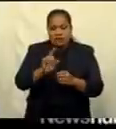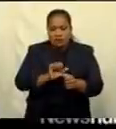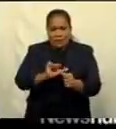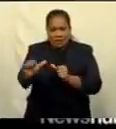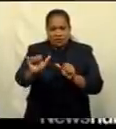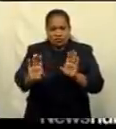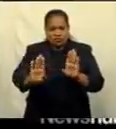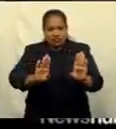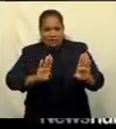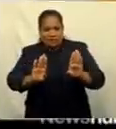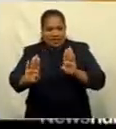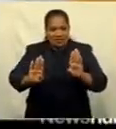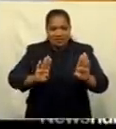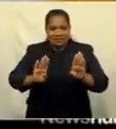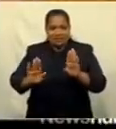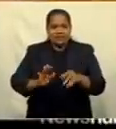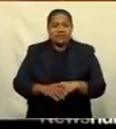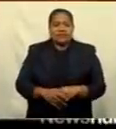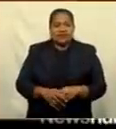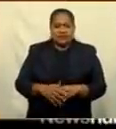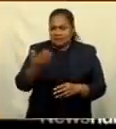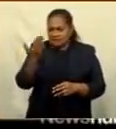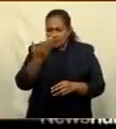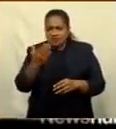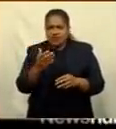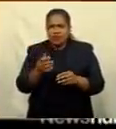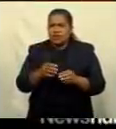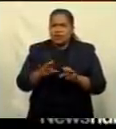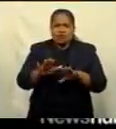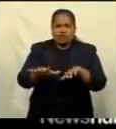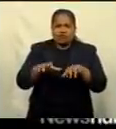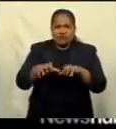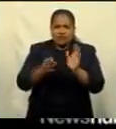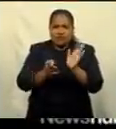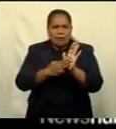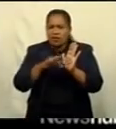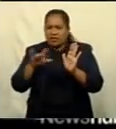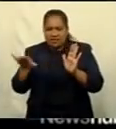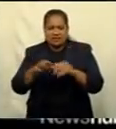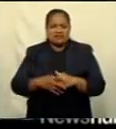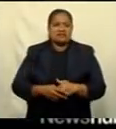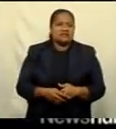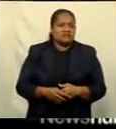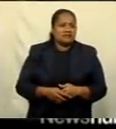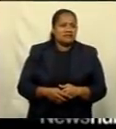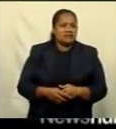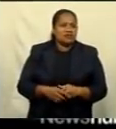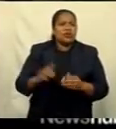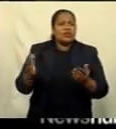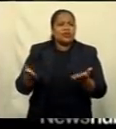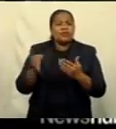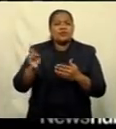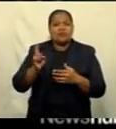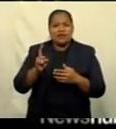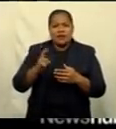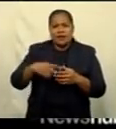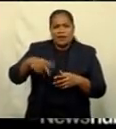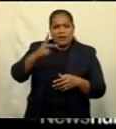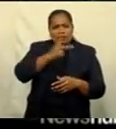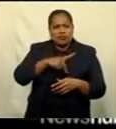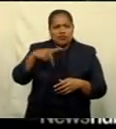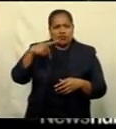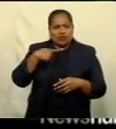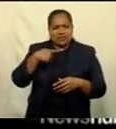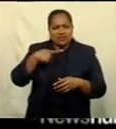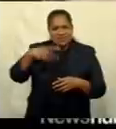Netflix series about the British monarchy also picked up acting nods for Emma Corrin, who plays Princess Diana, and Olivia Colman, who